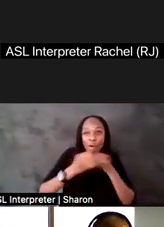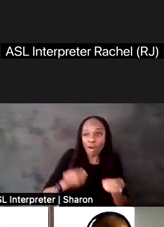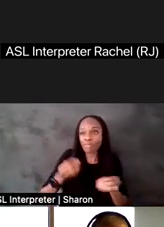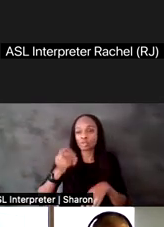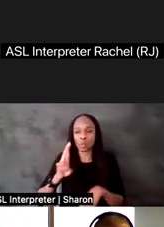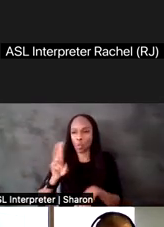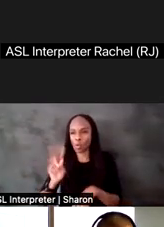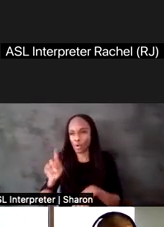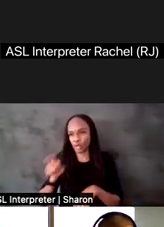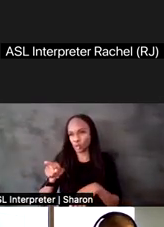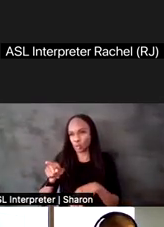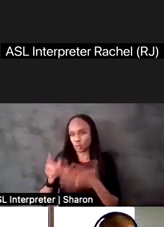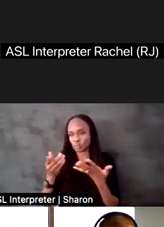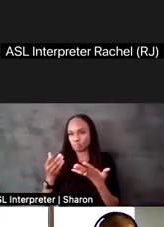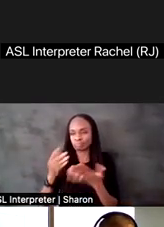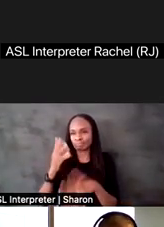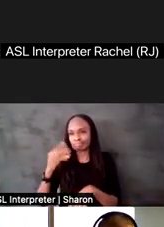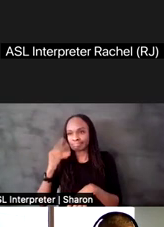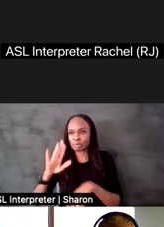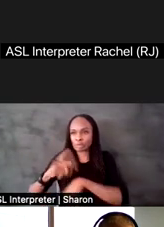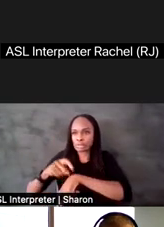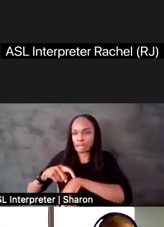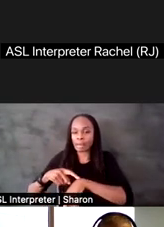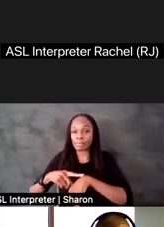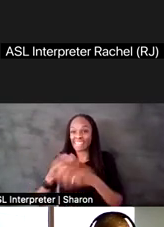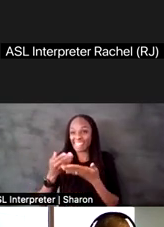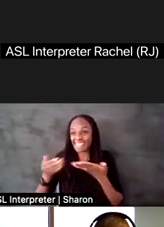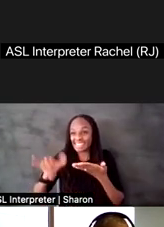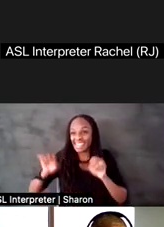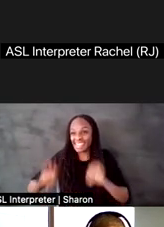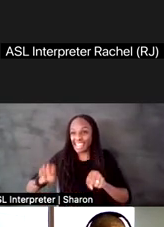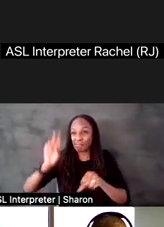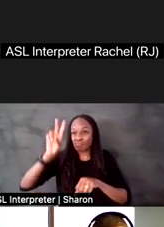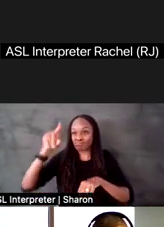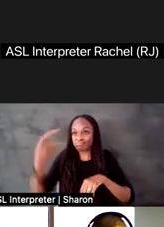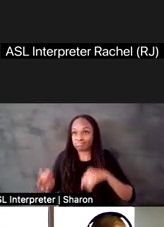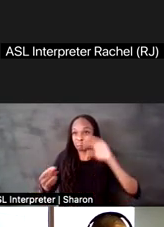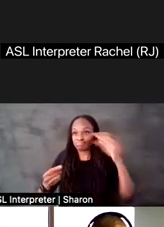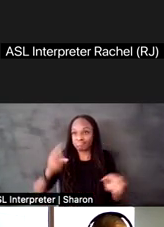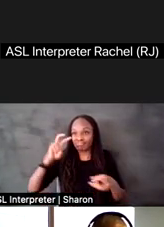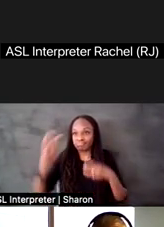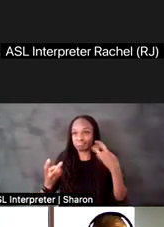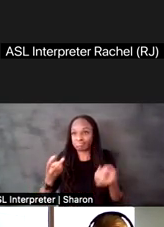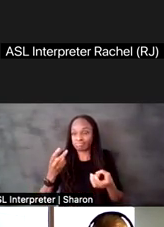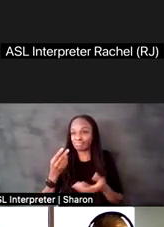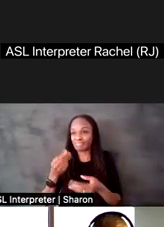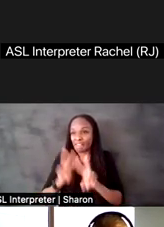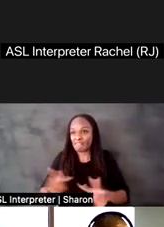your time, hazards and things that could fall, either break, that could be valuables, or things that could